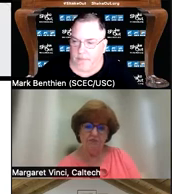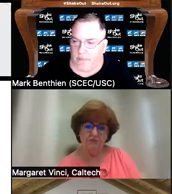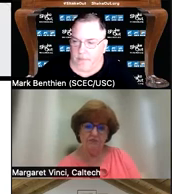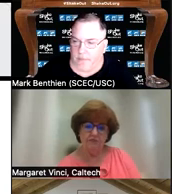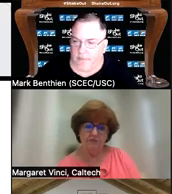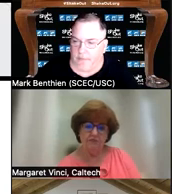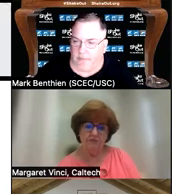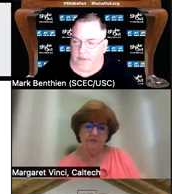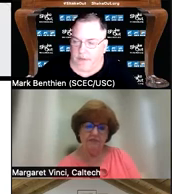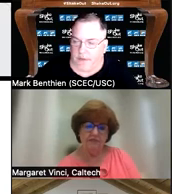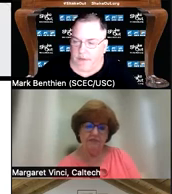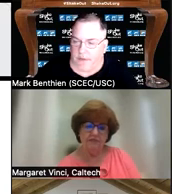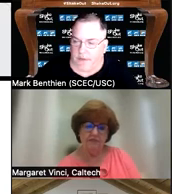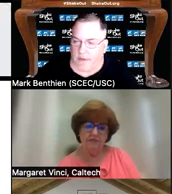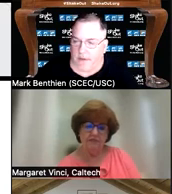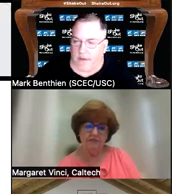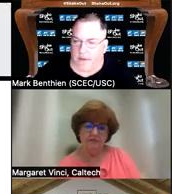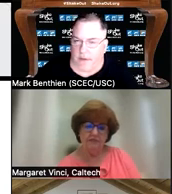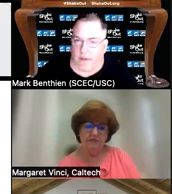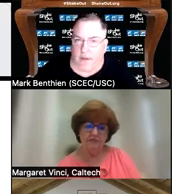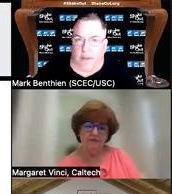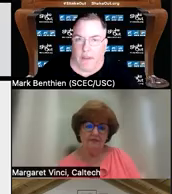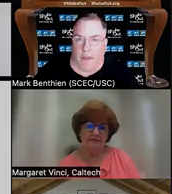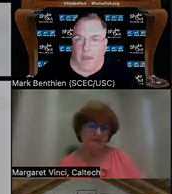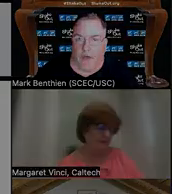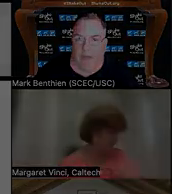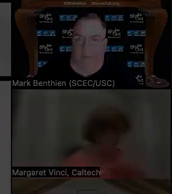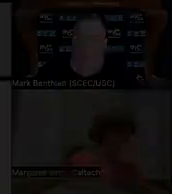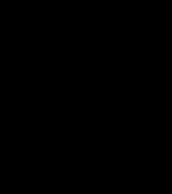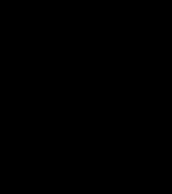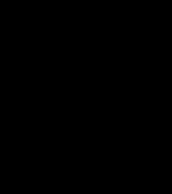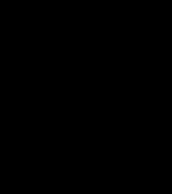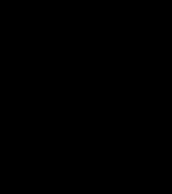Okay, thank you, bye-bye.